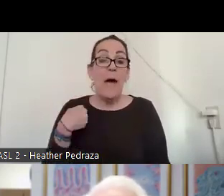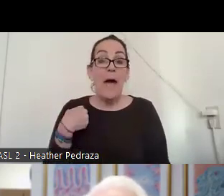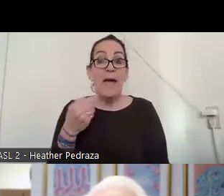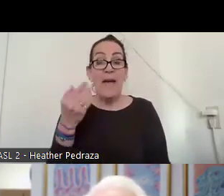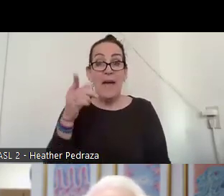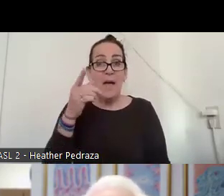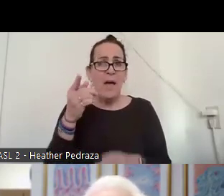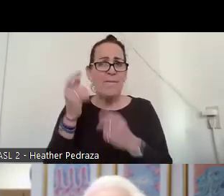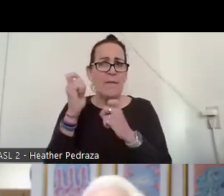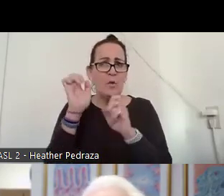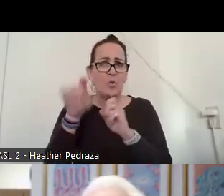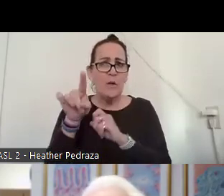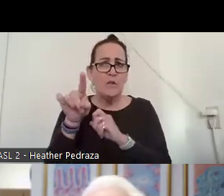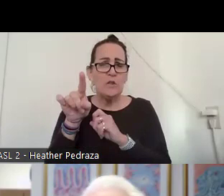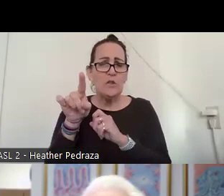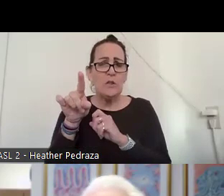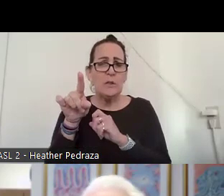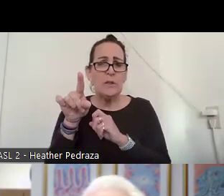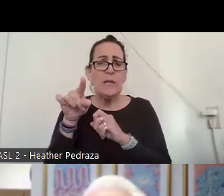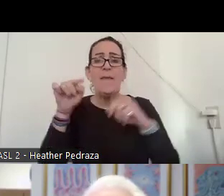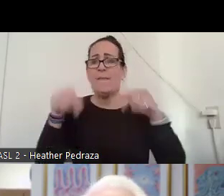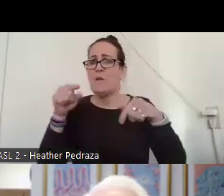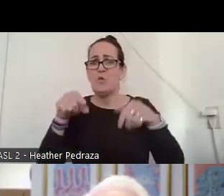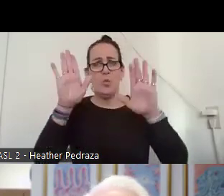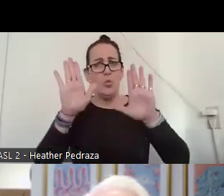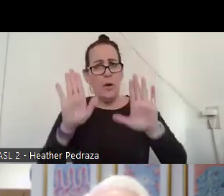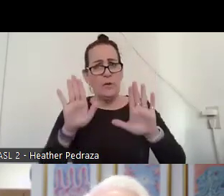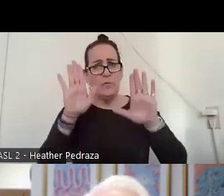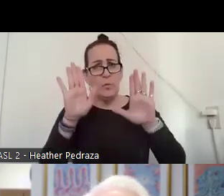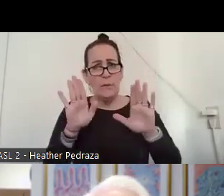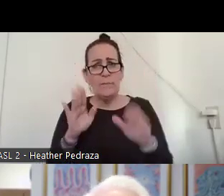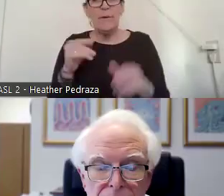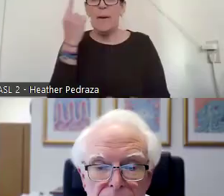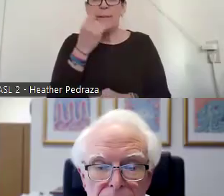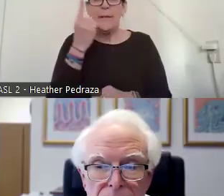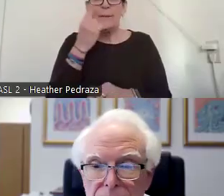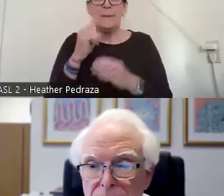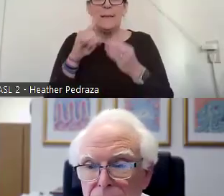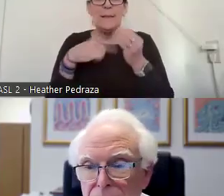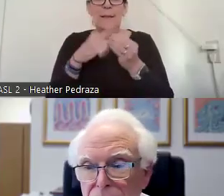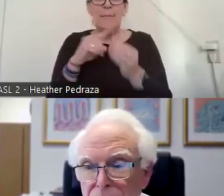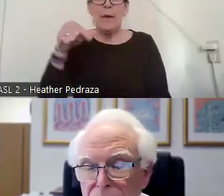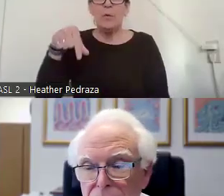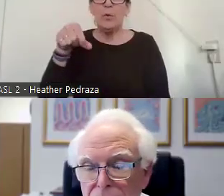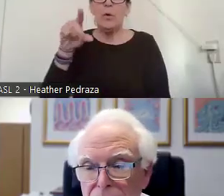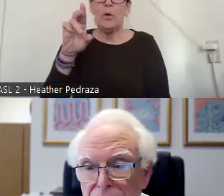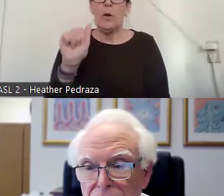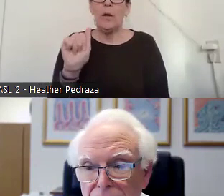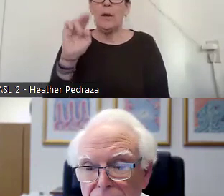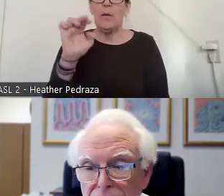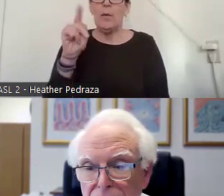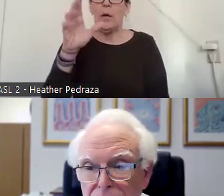informative. And I was just thinking about the Pointer study that our guest was talking about earlier. Is there